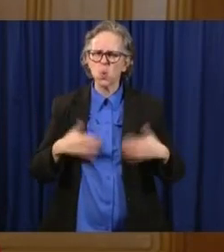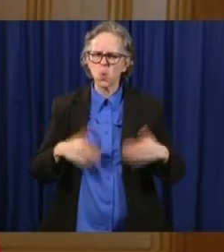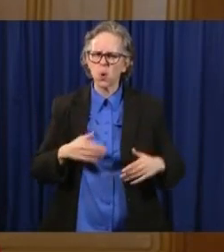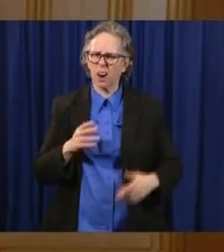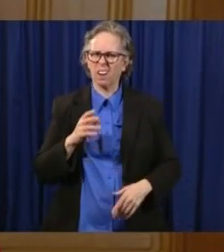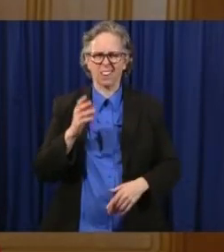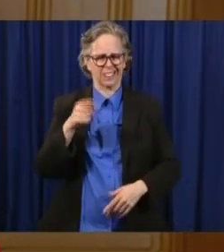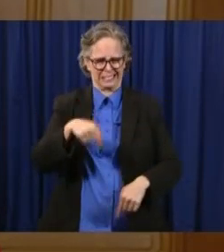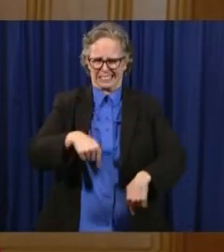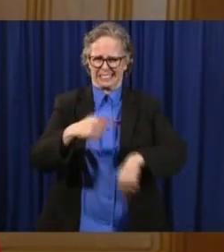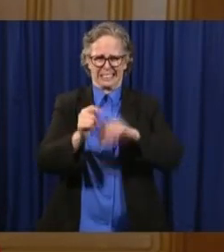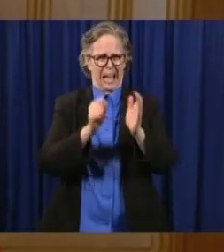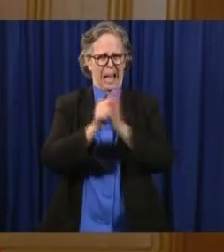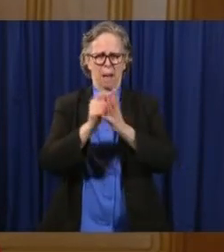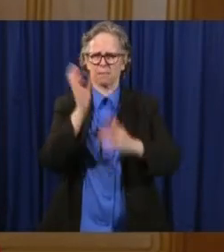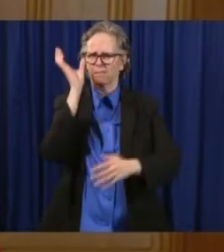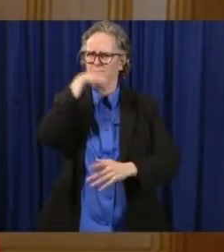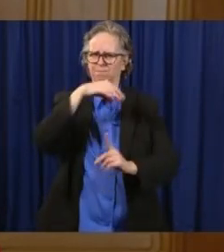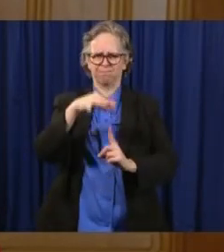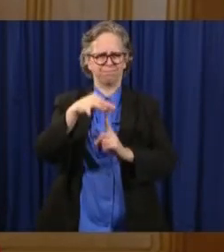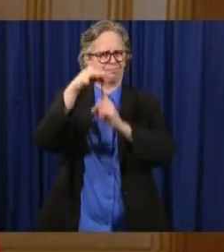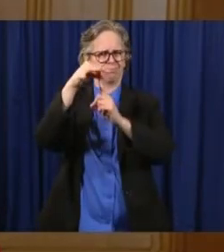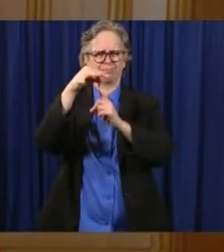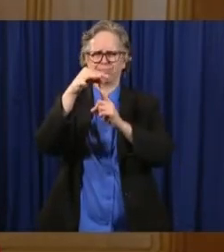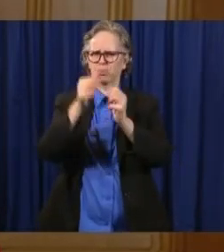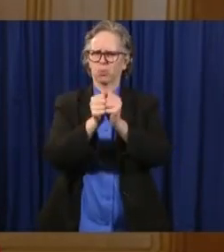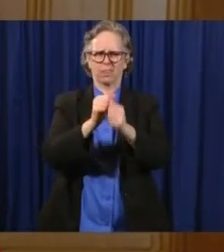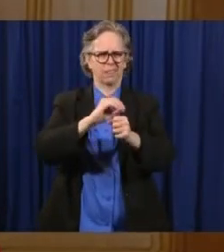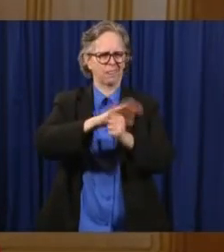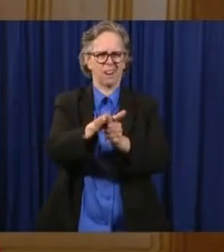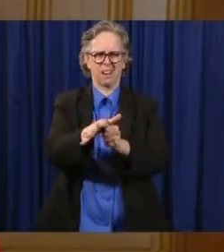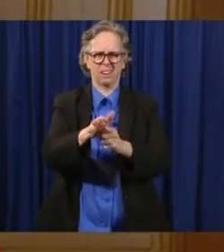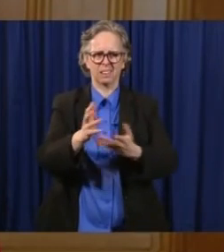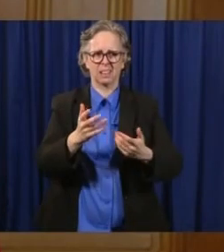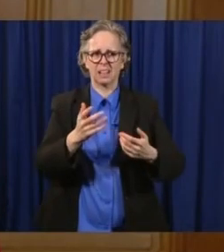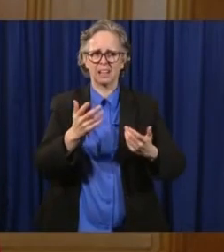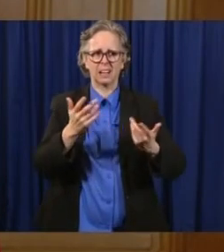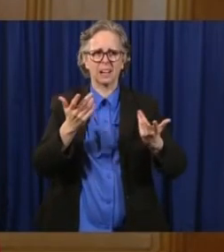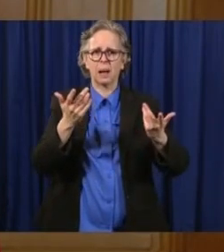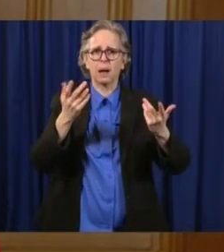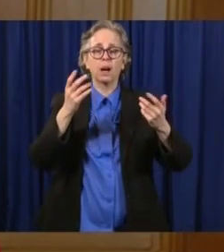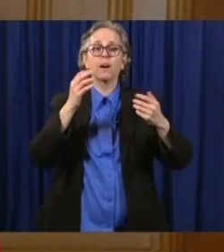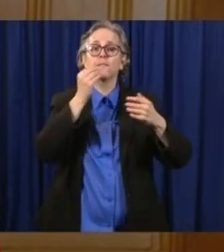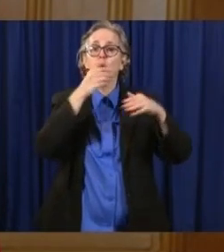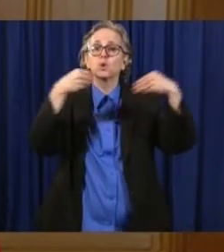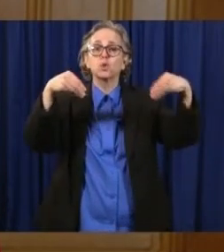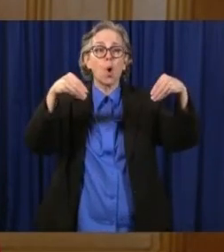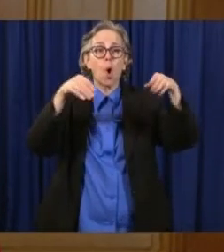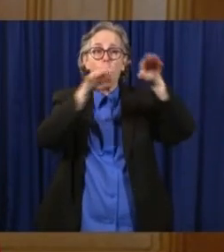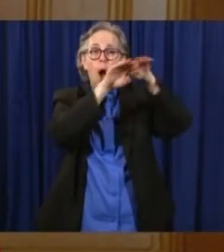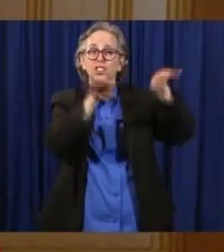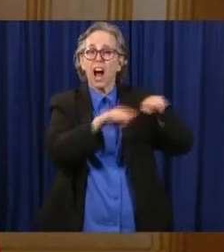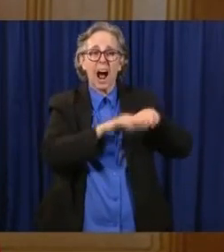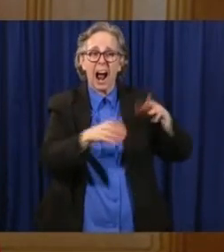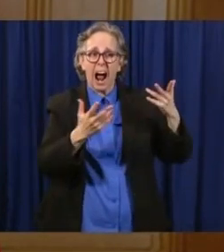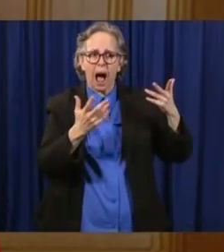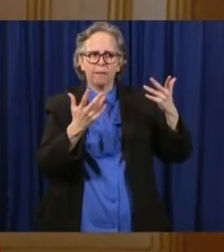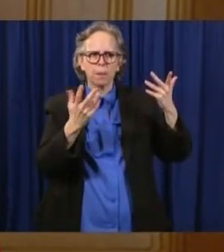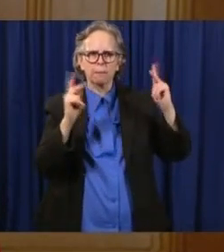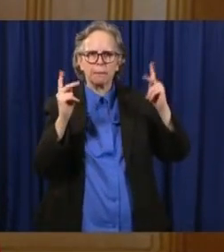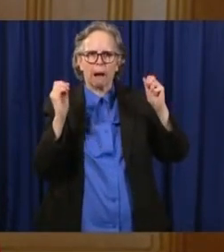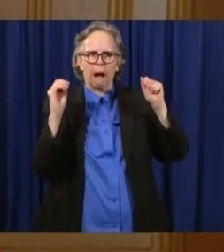who's working, stocking the shelves in a grocery store, it can be exposed to a lot of different people.